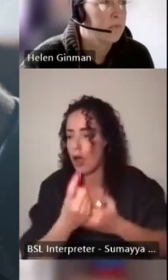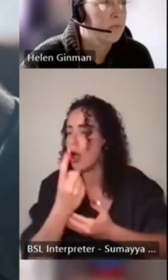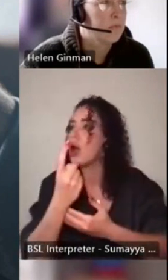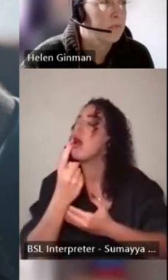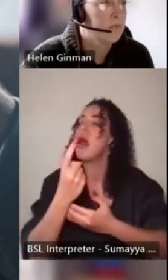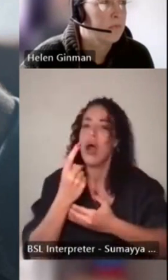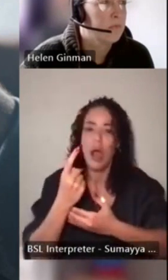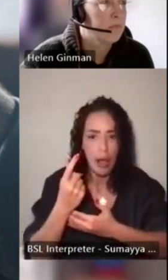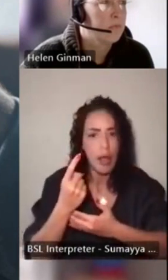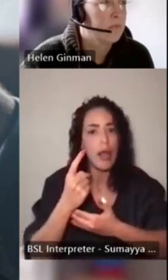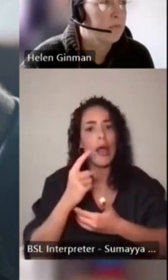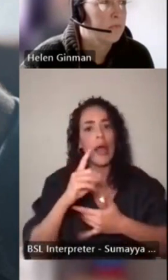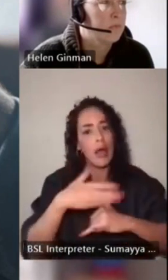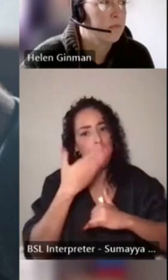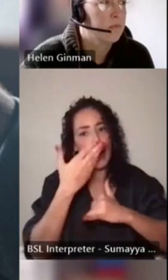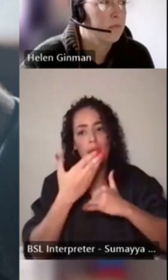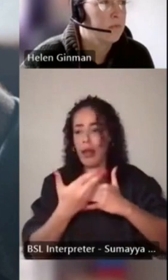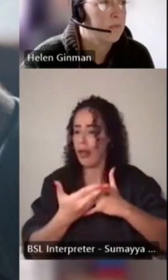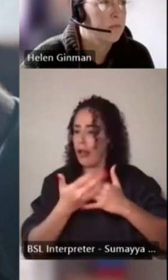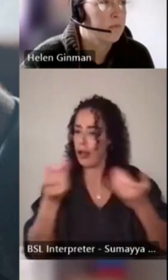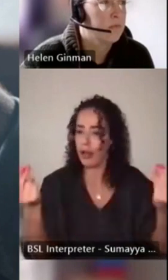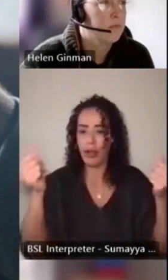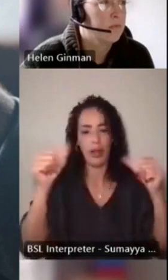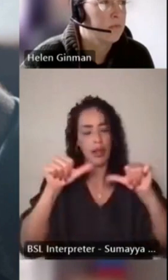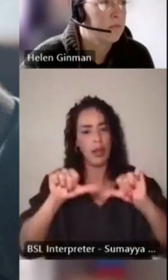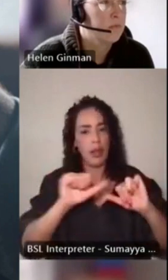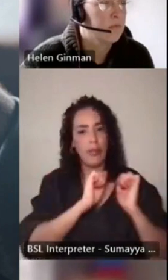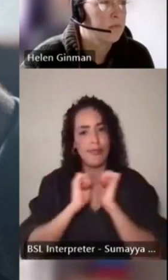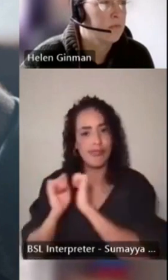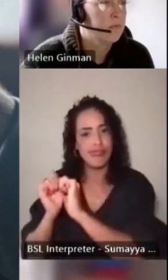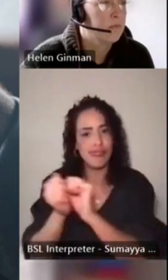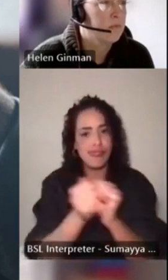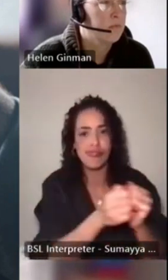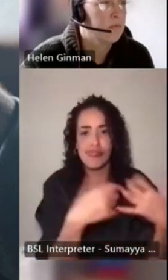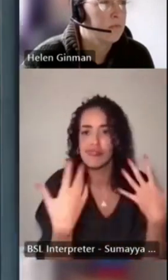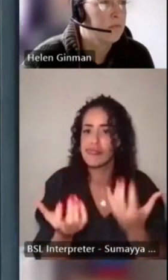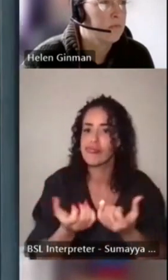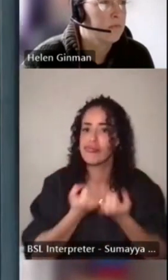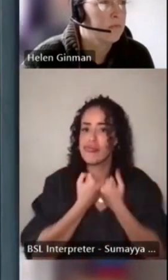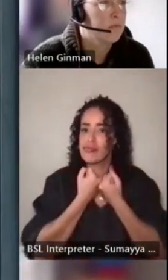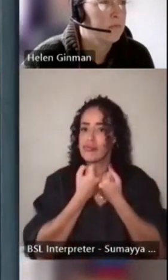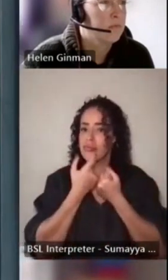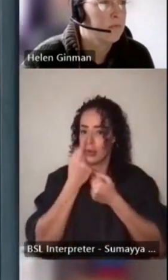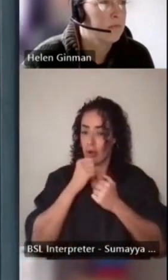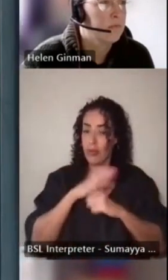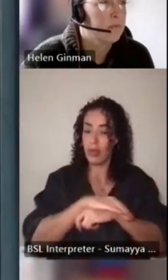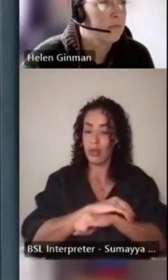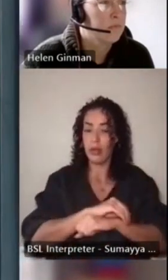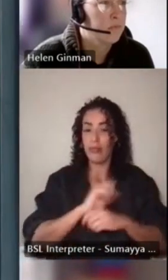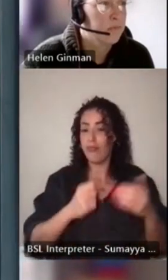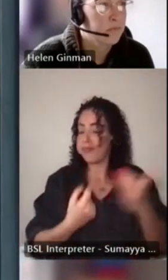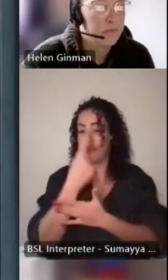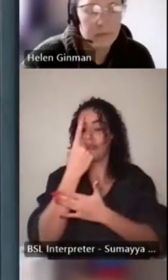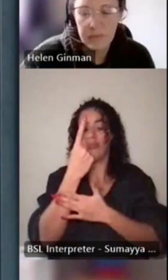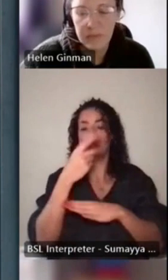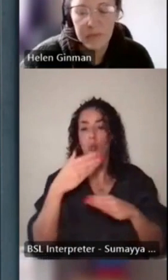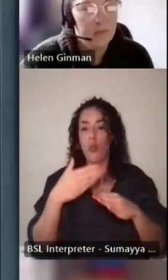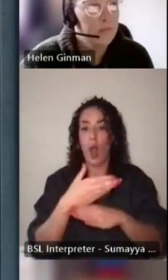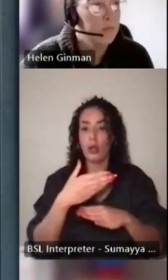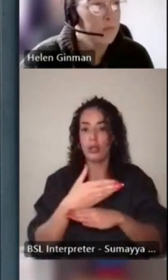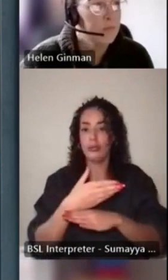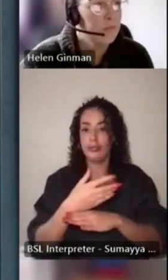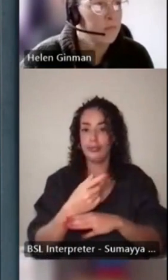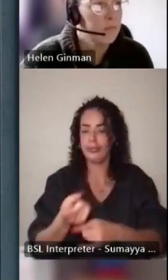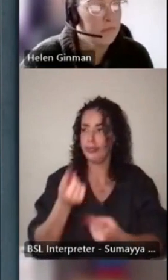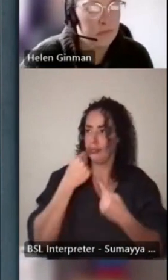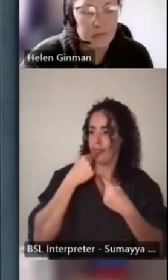ultimately leads to a resolution. So you might have a situation at work where you're asked to facilitate